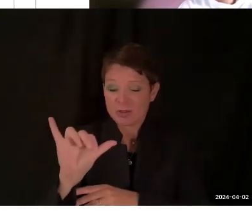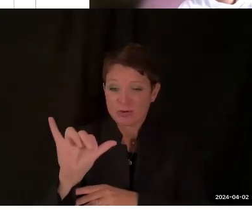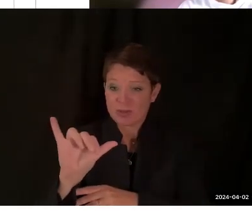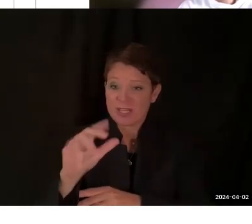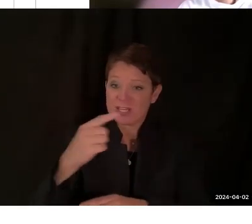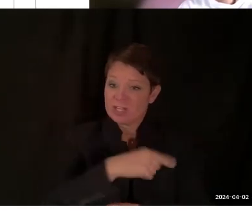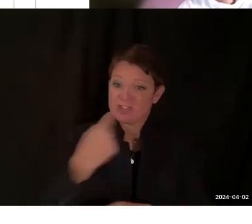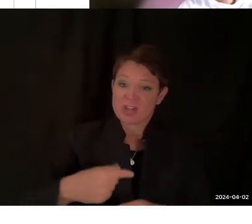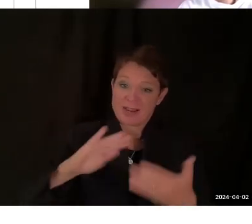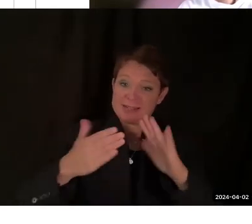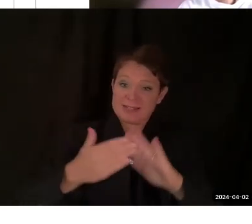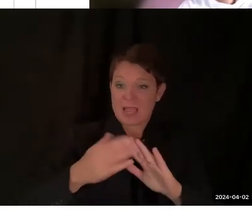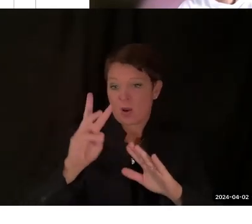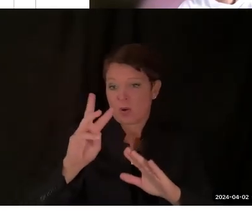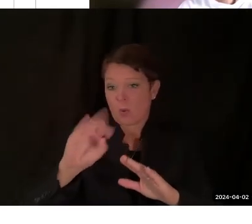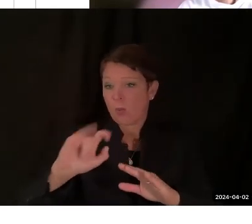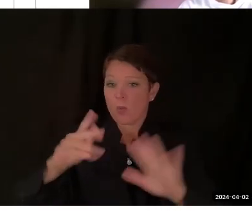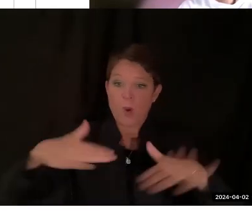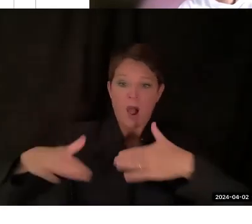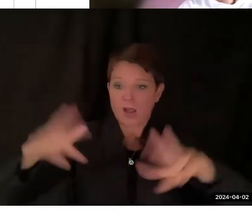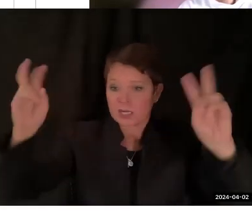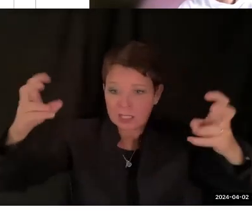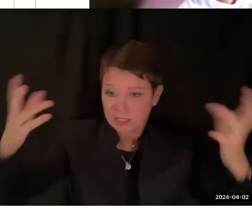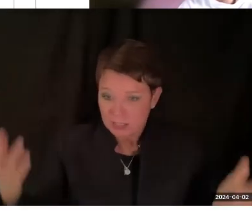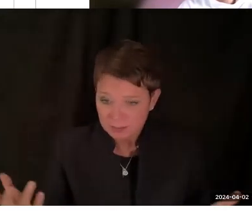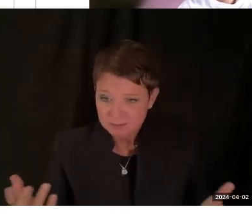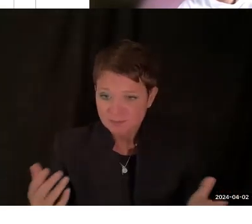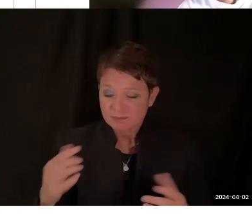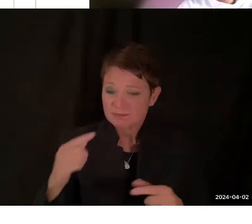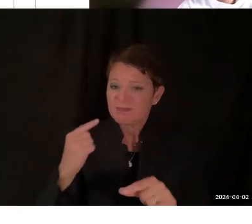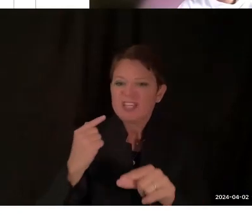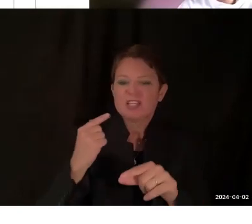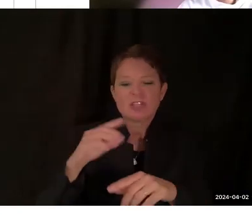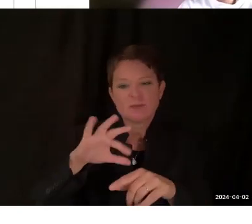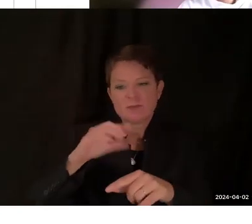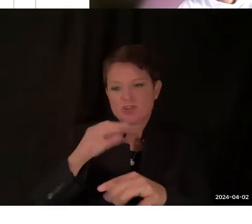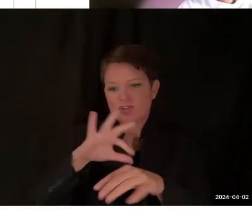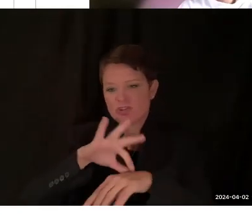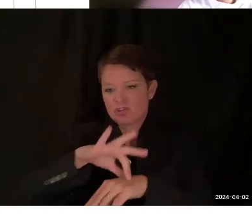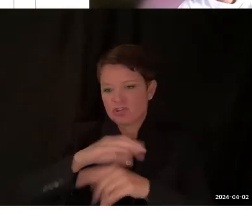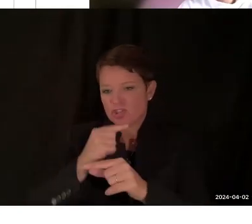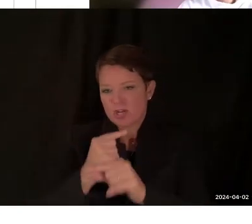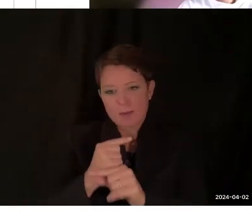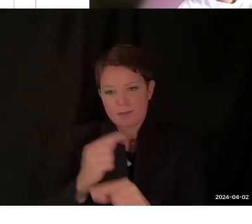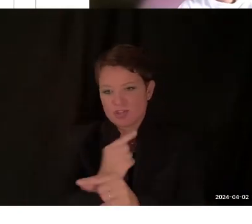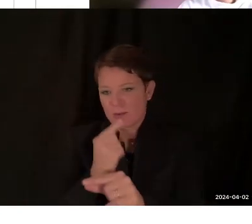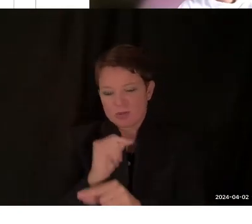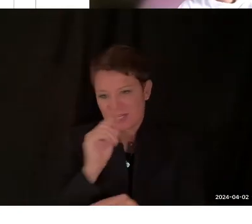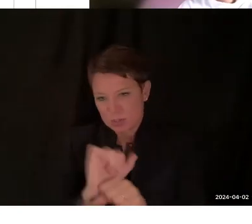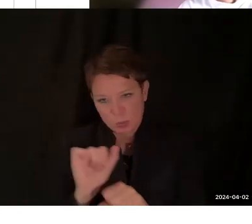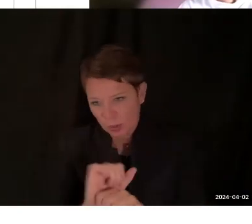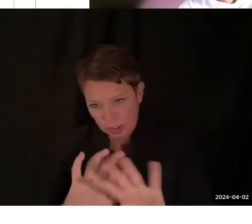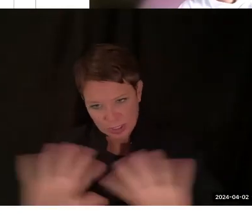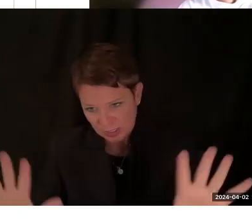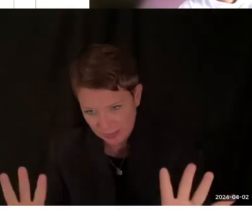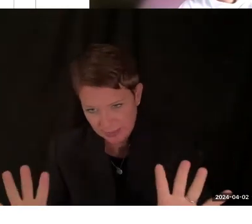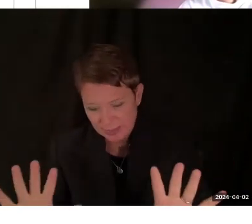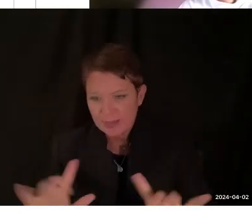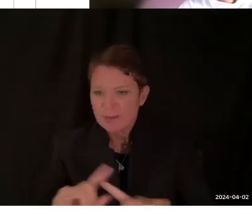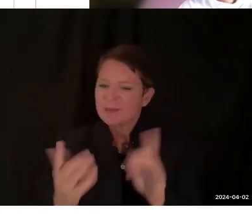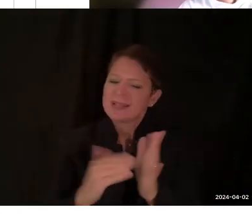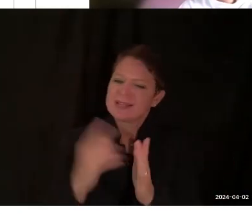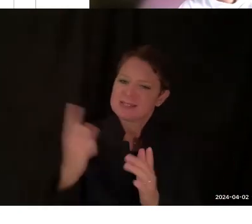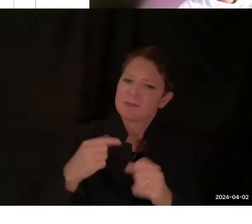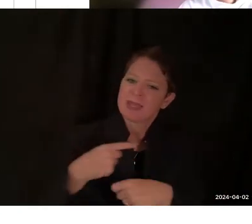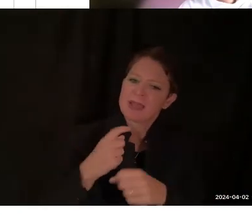the Chinatown Walk or something like that. Now the geometry probably doesn't work, but something has to